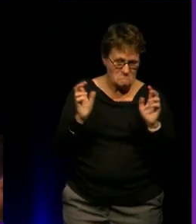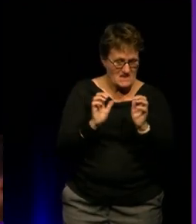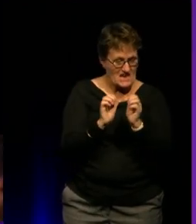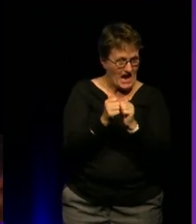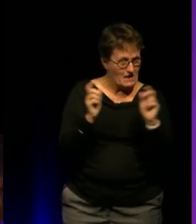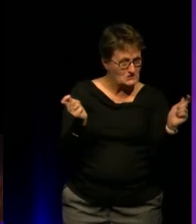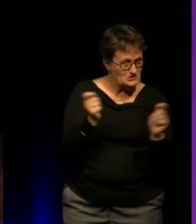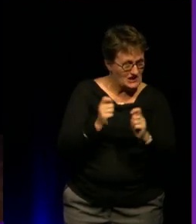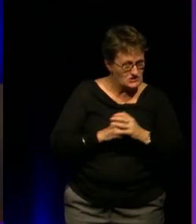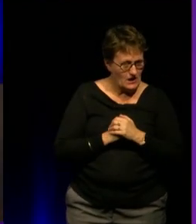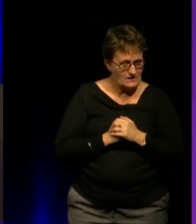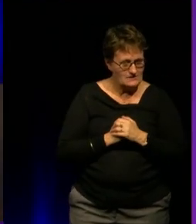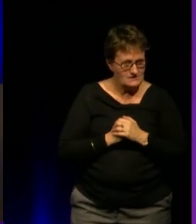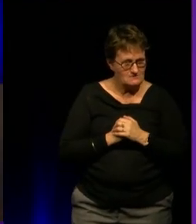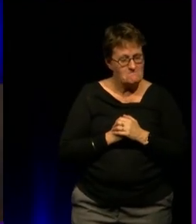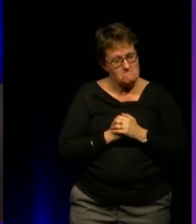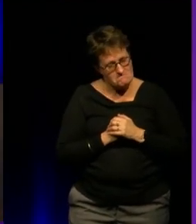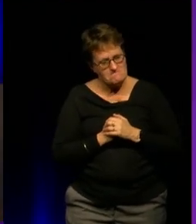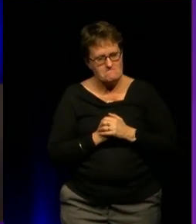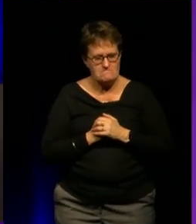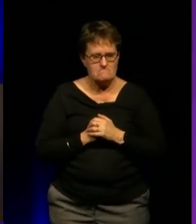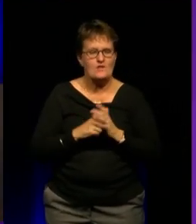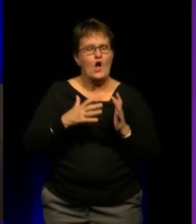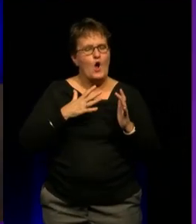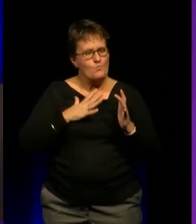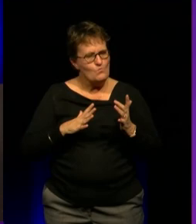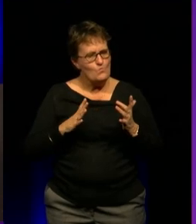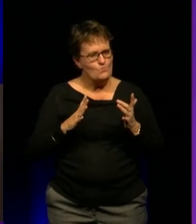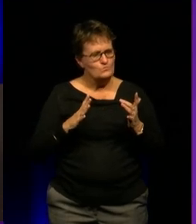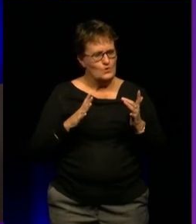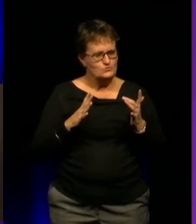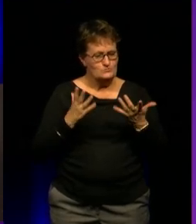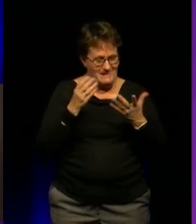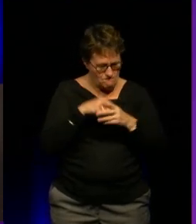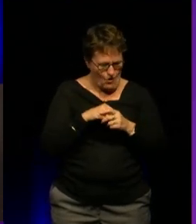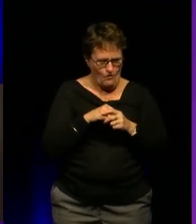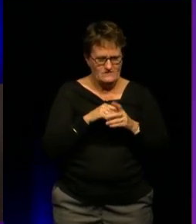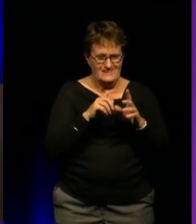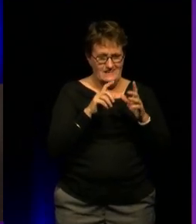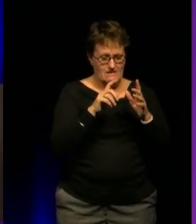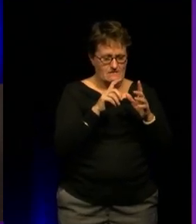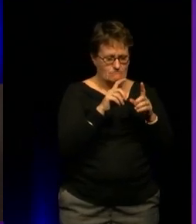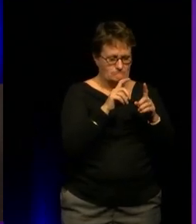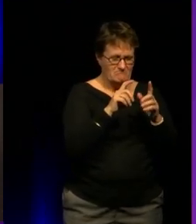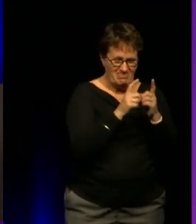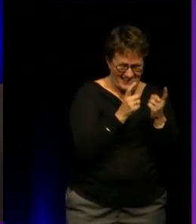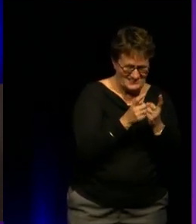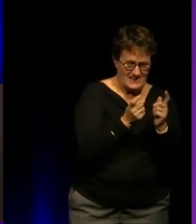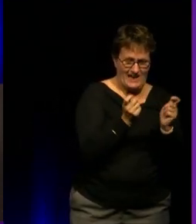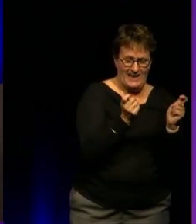I want to make products that can scale around the world to have maximum impact on people's lives.